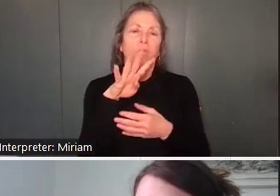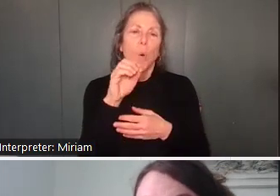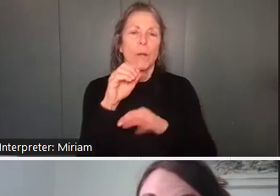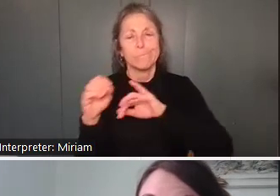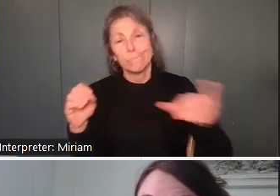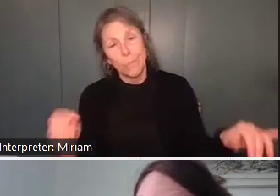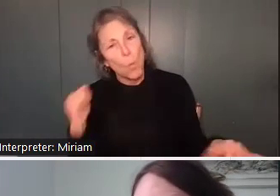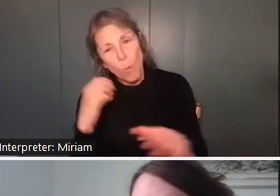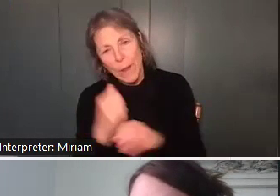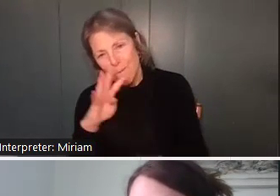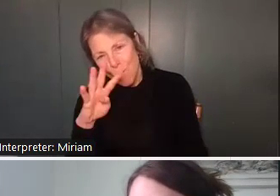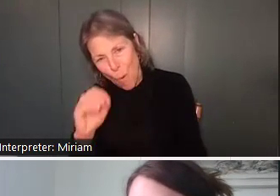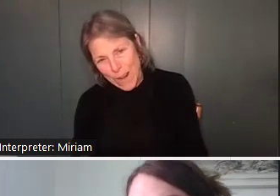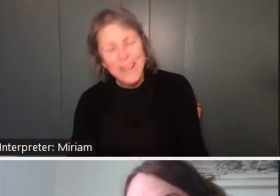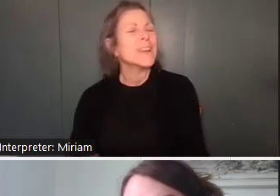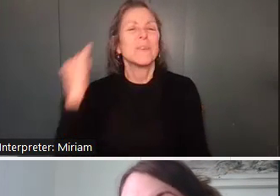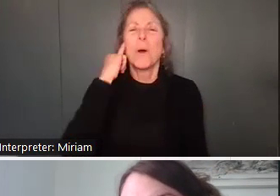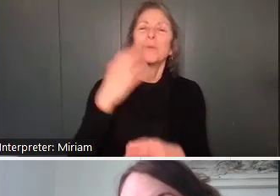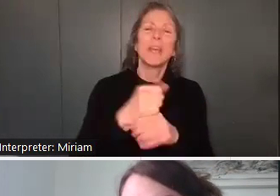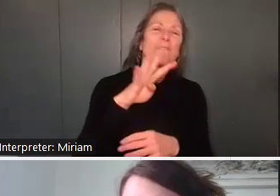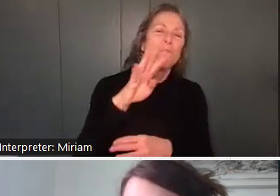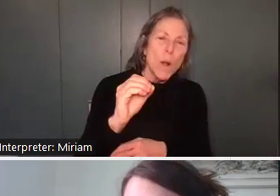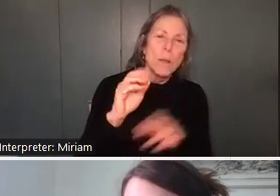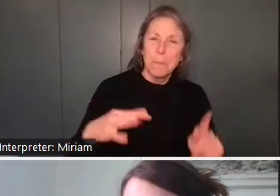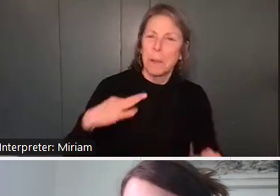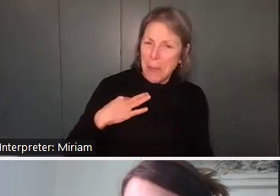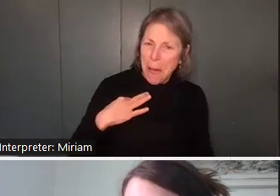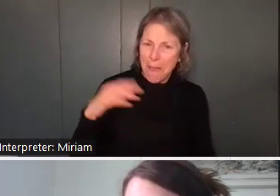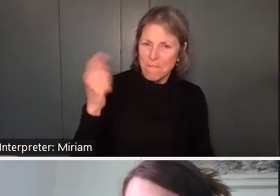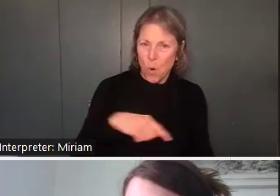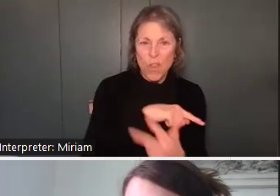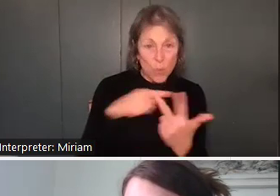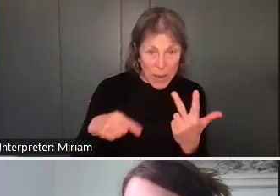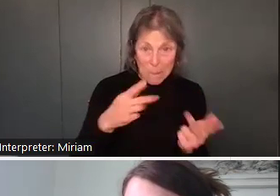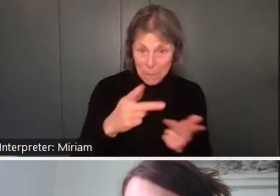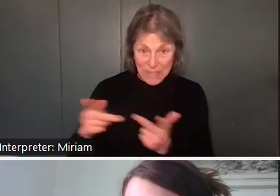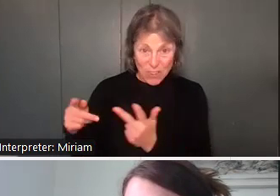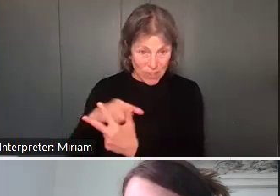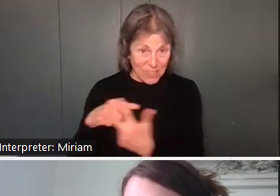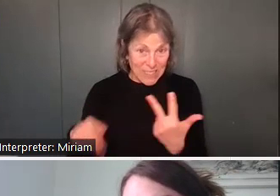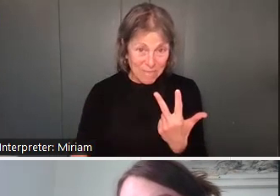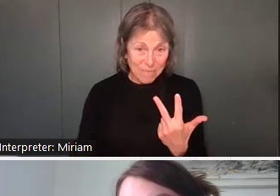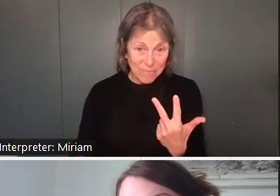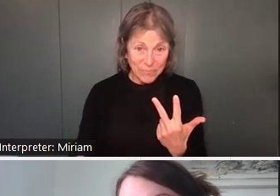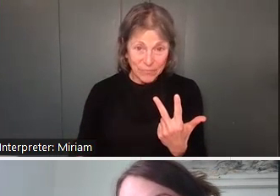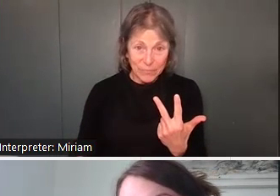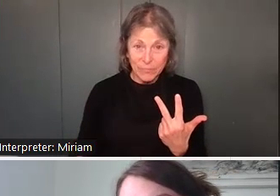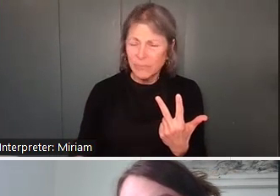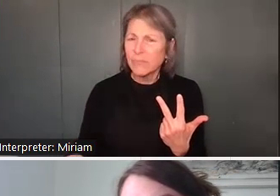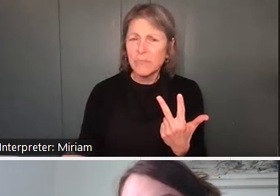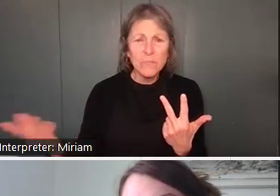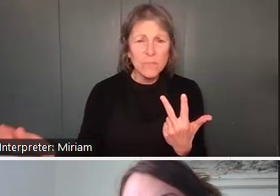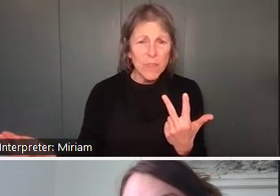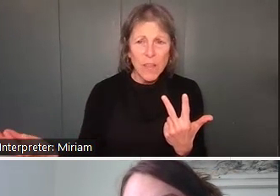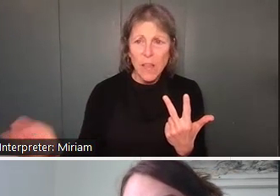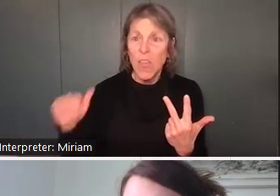40, let's say we get 40 applicants for these 3 spots. I mean, if we decide that this whole group